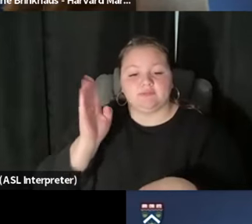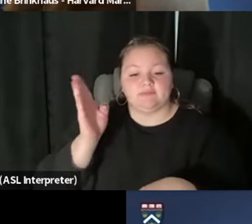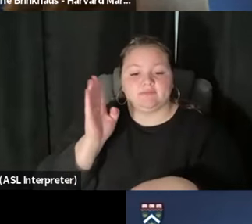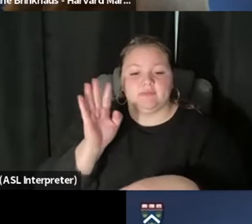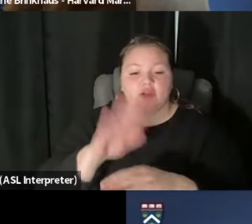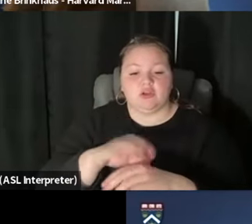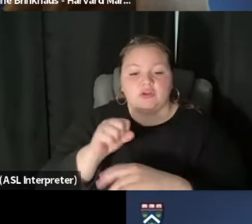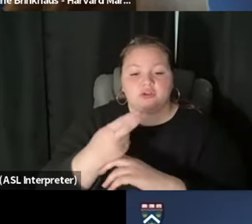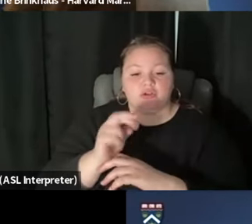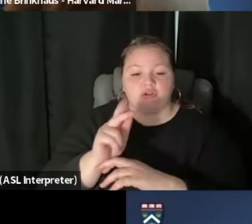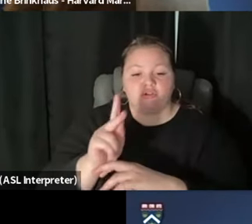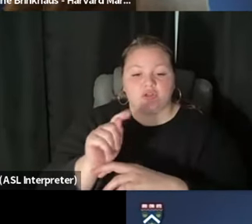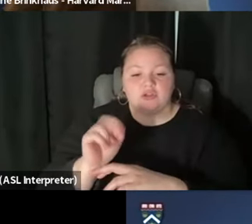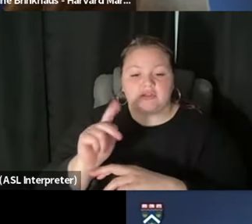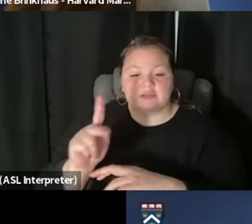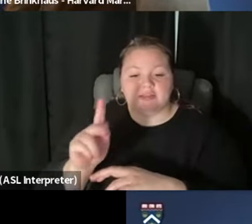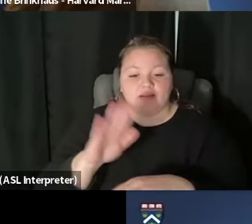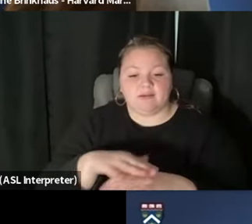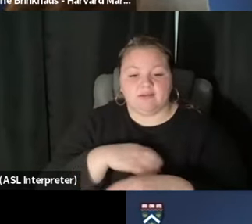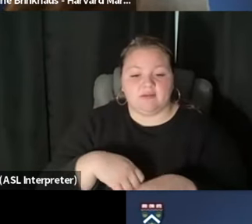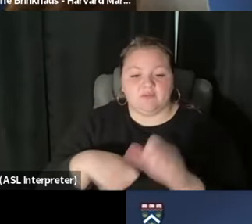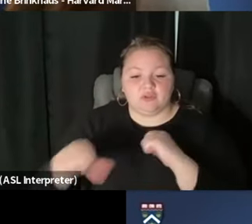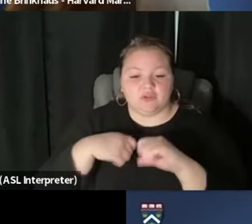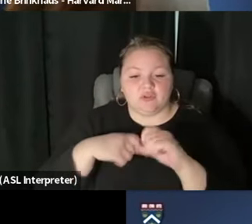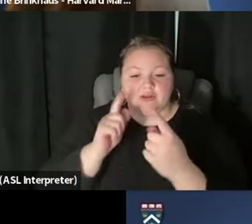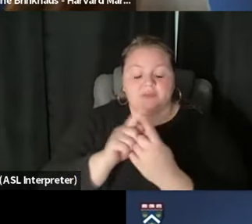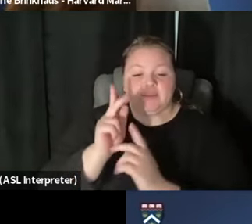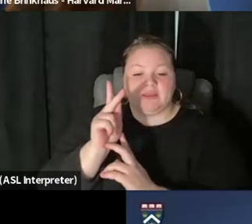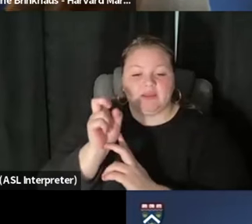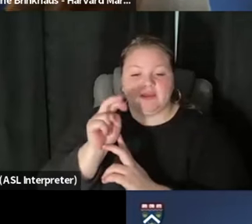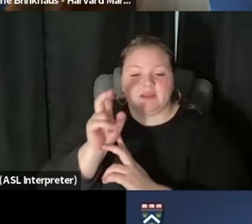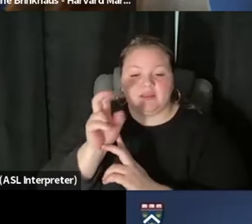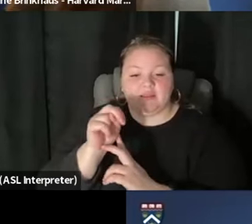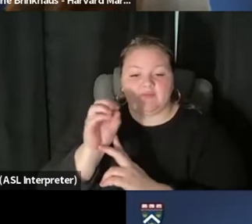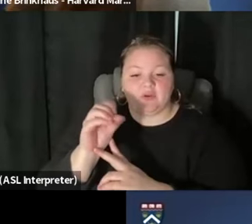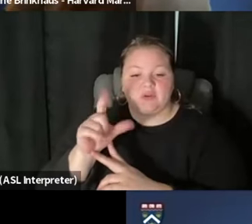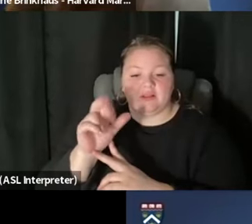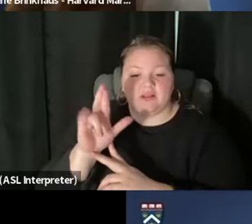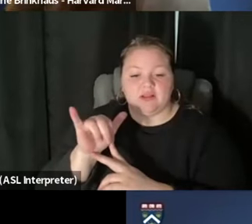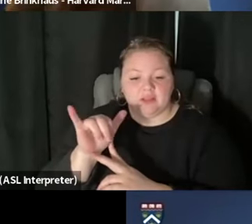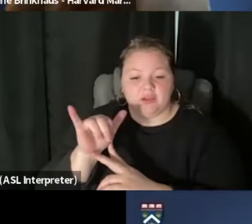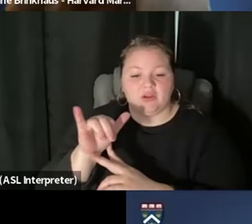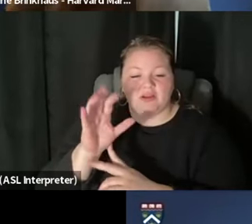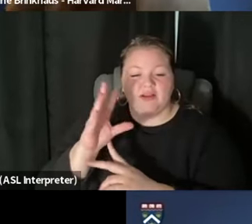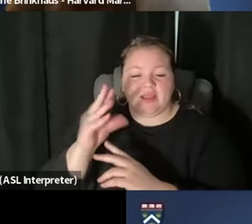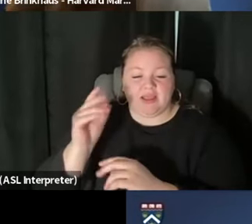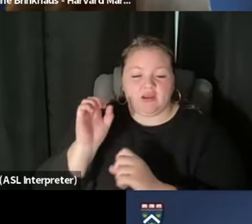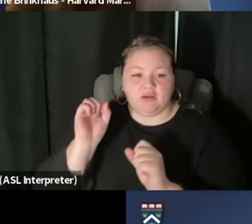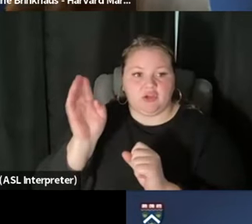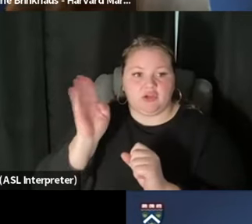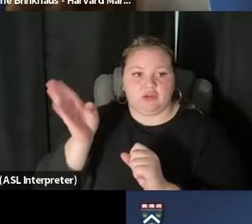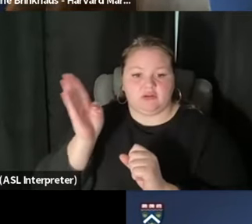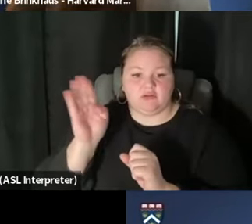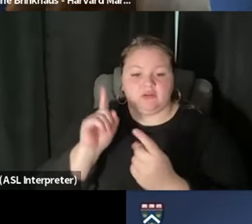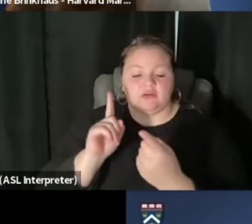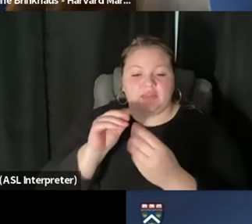Kevin O'Leary. My startup was selected as the top 4 startups of Harvard University, and I got to pitch in front of 1,000 people in